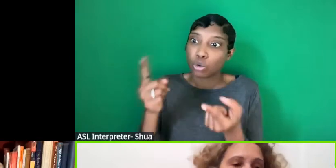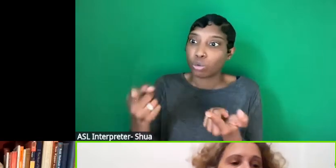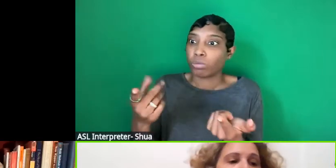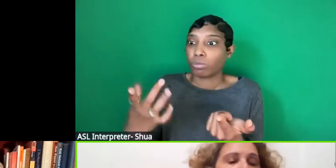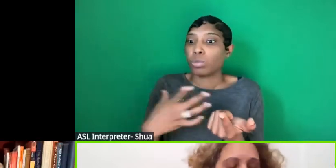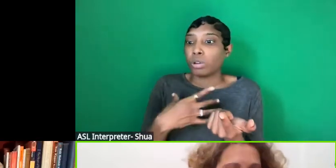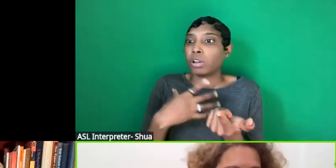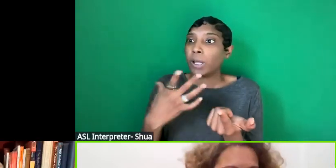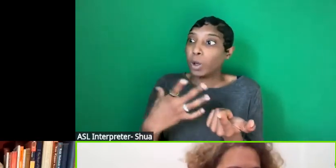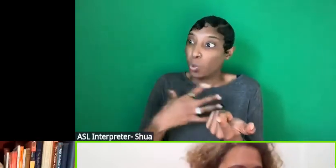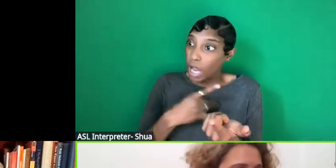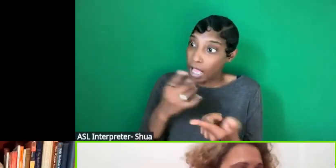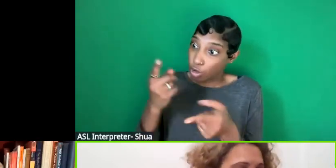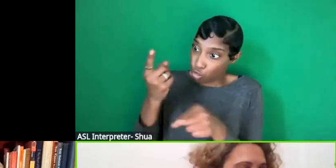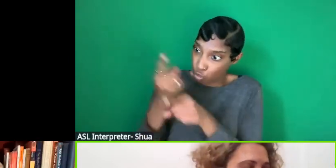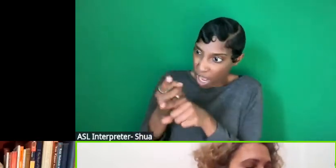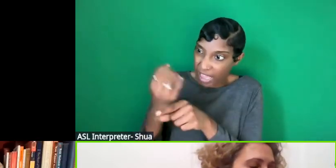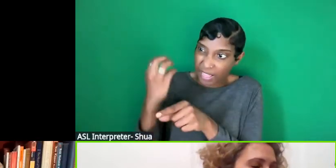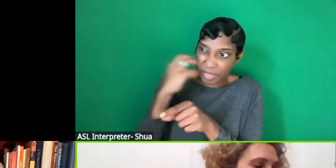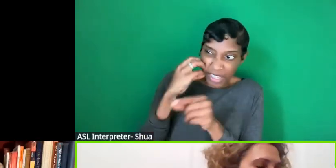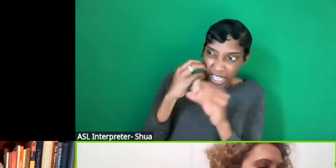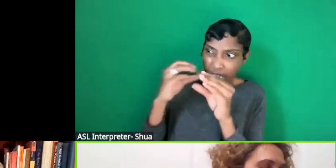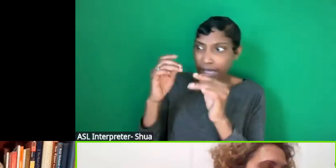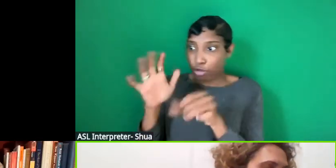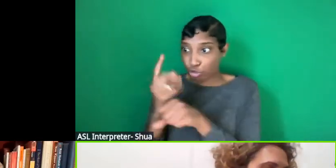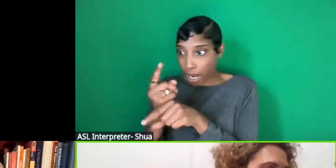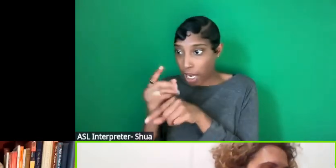kind of thickness or the right coverage.